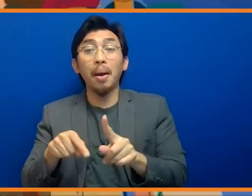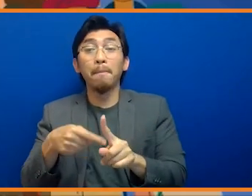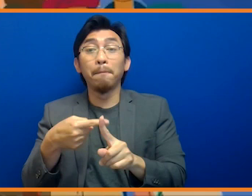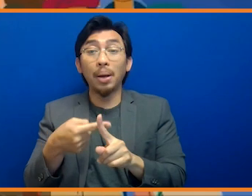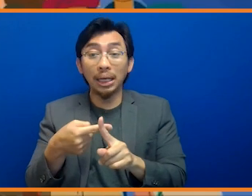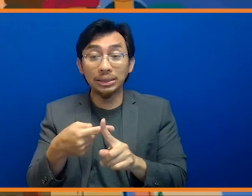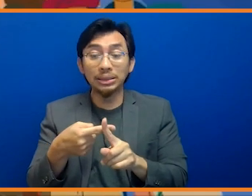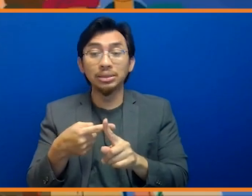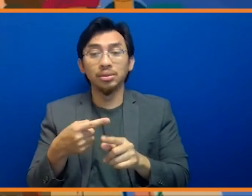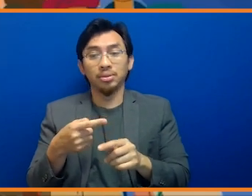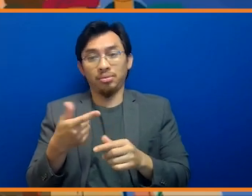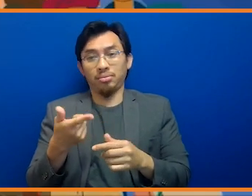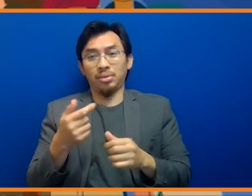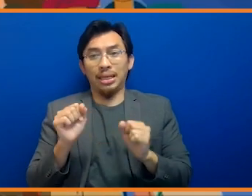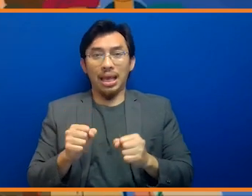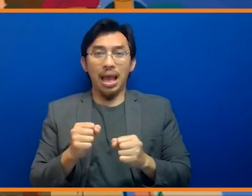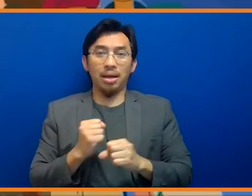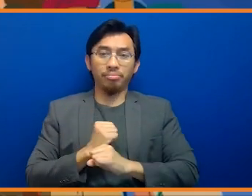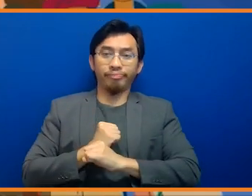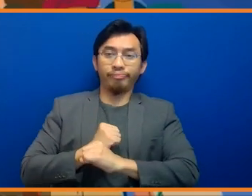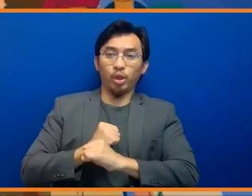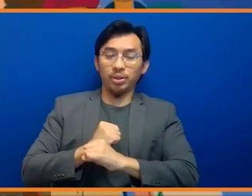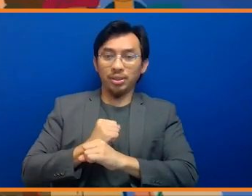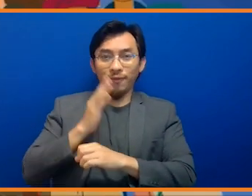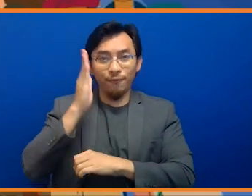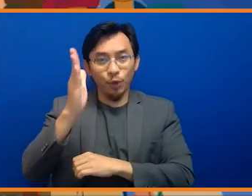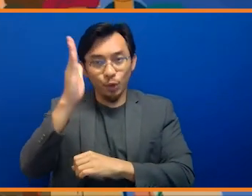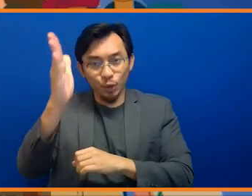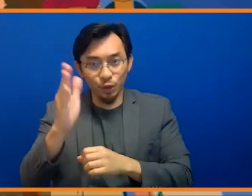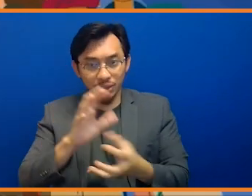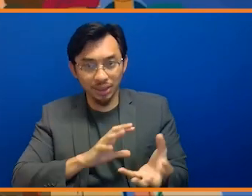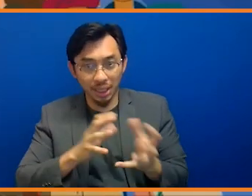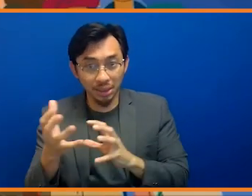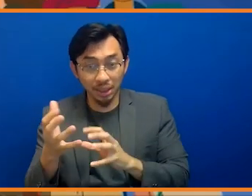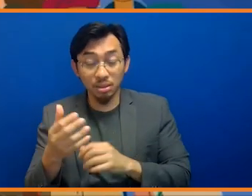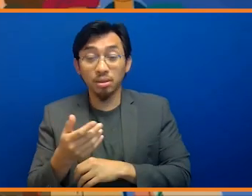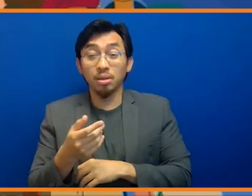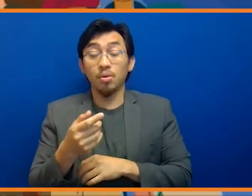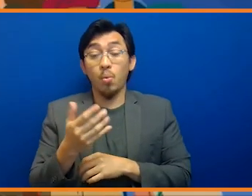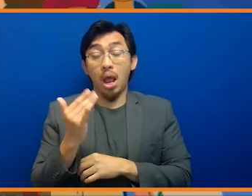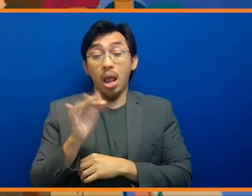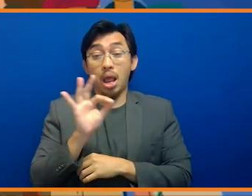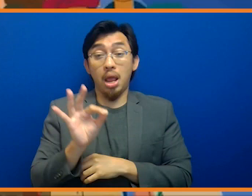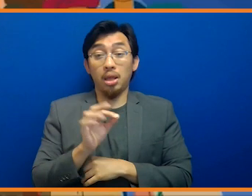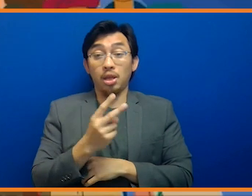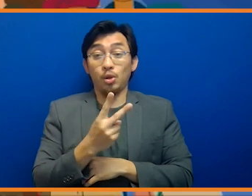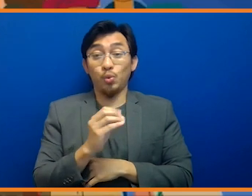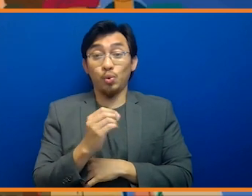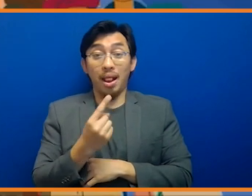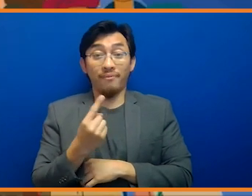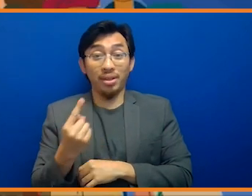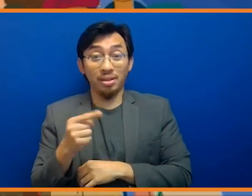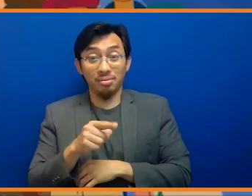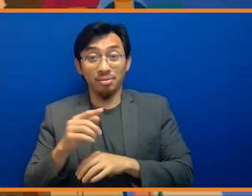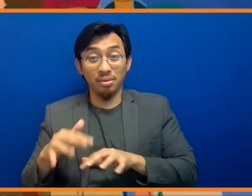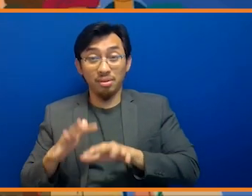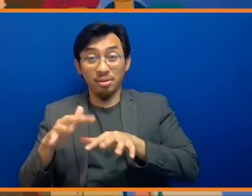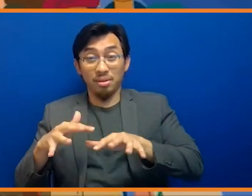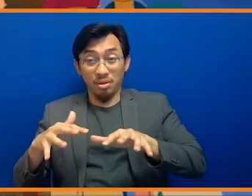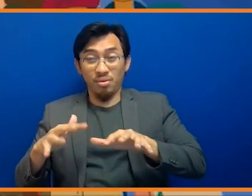same time protecting future disaster because in 2011 the